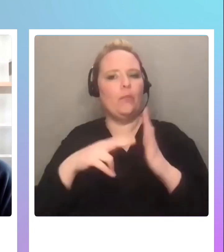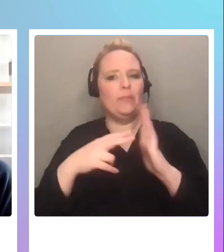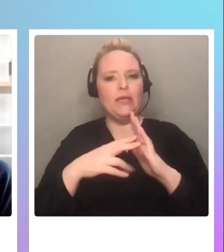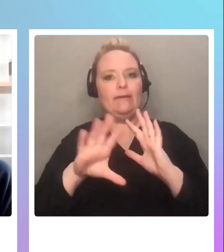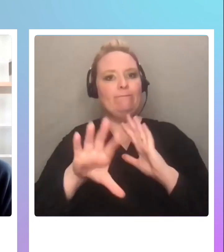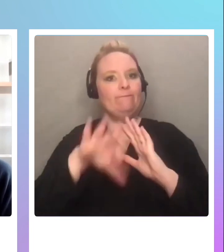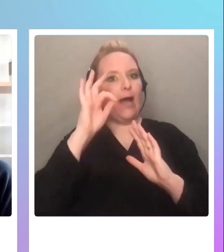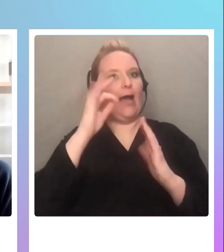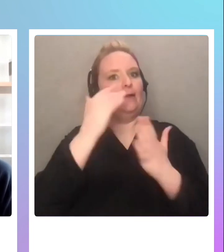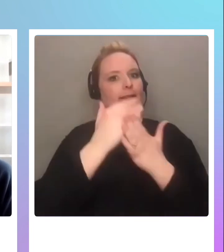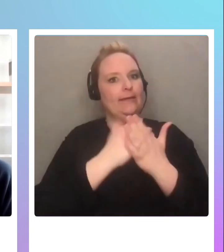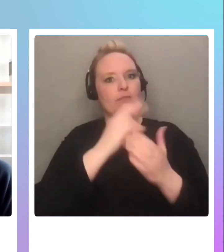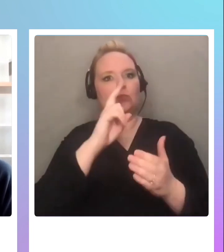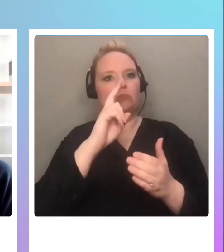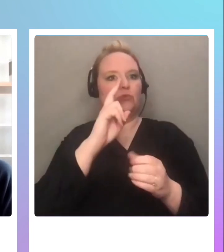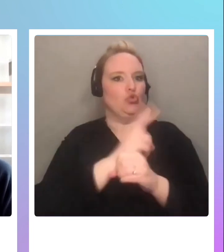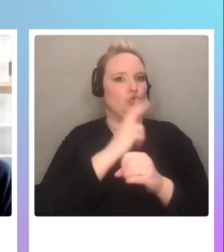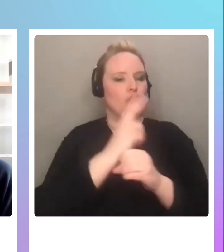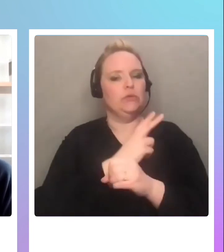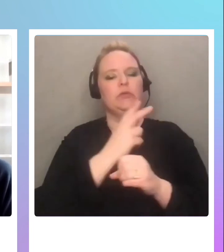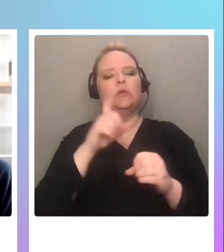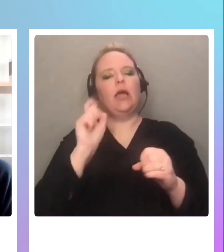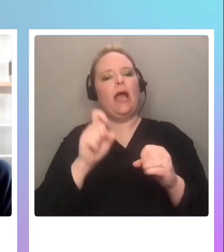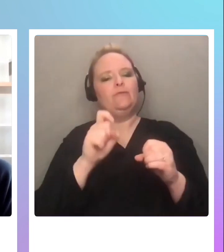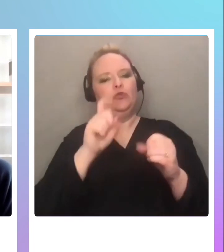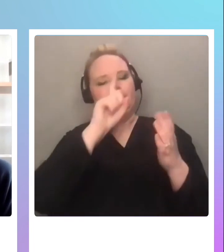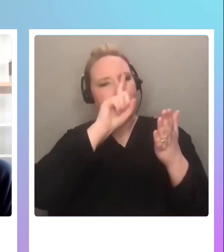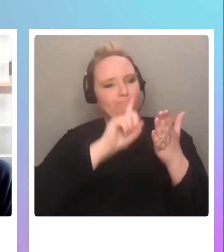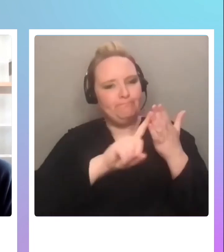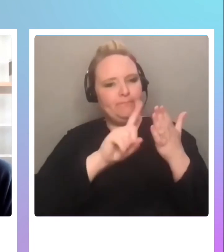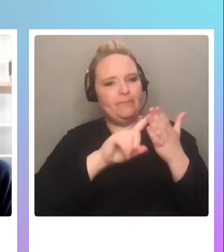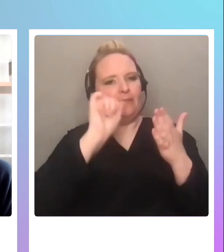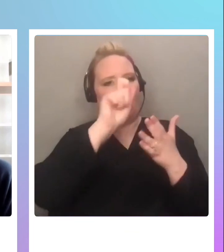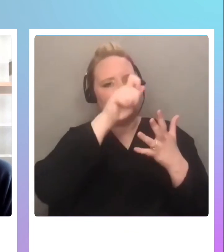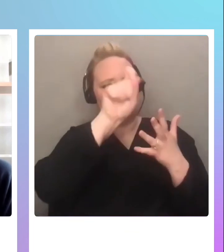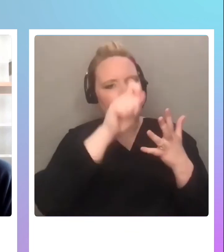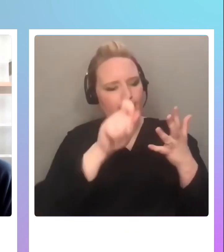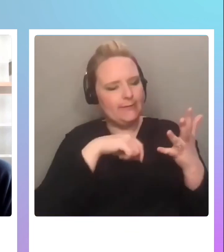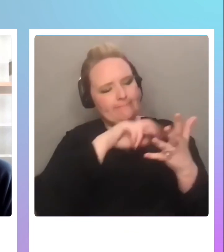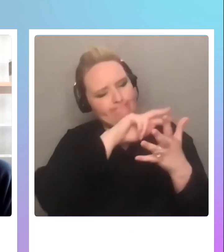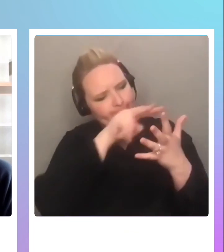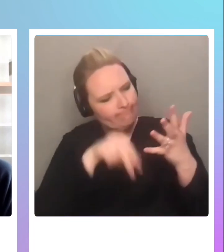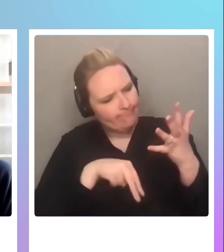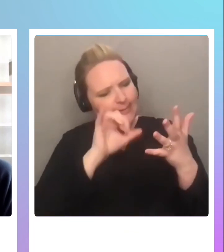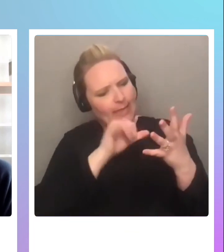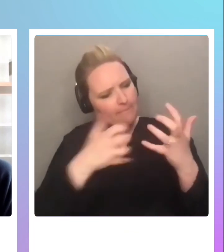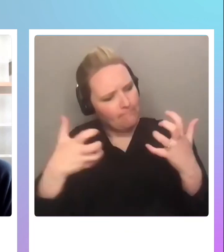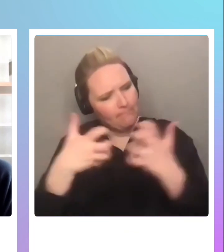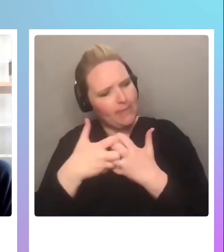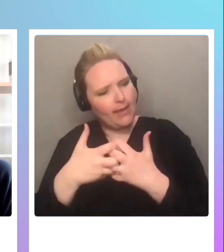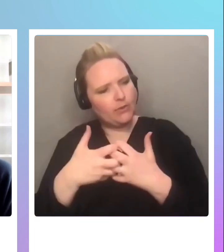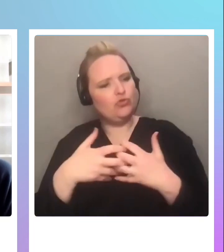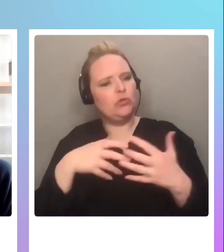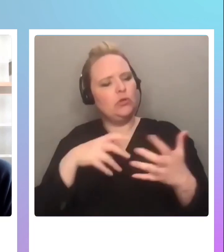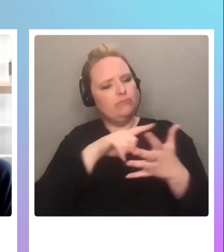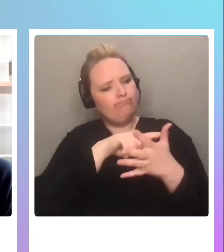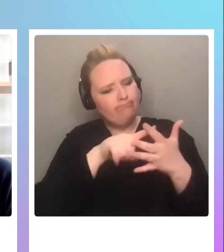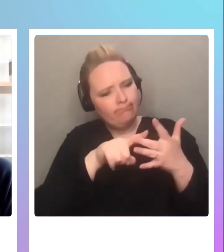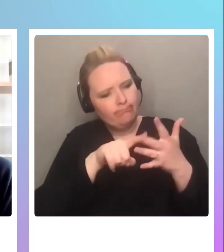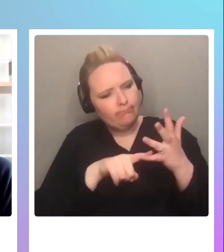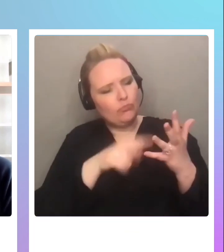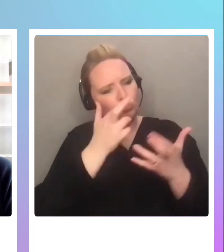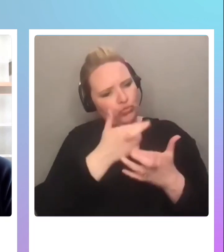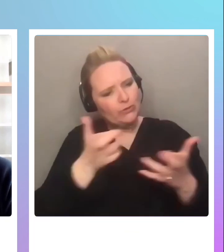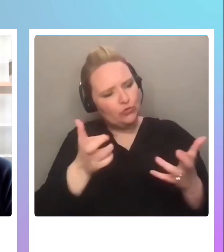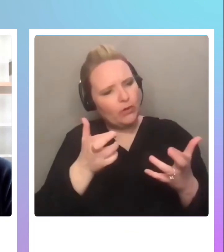just start using that list. It really does take a review of like, okay, here's some resources of things that